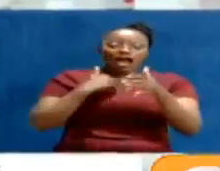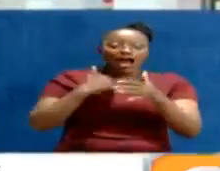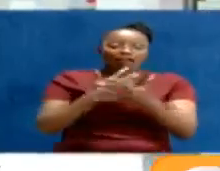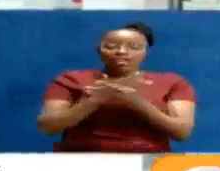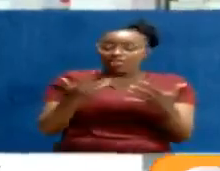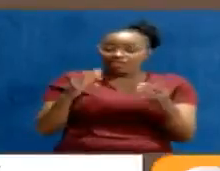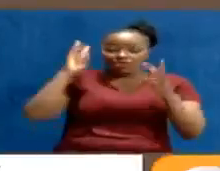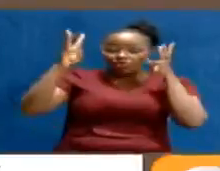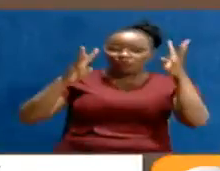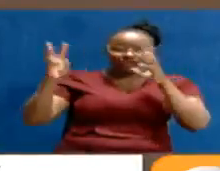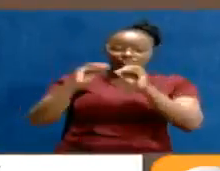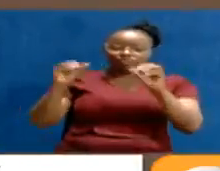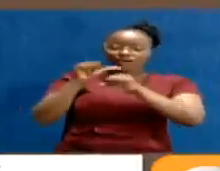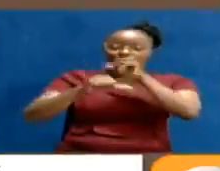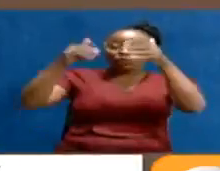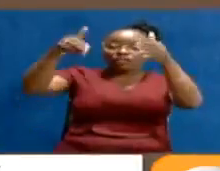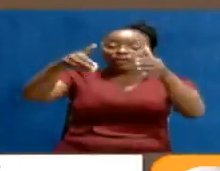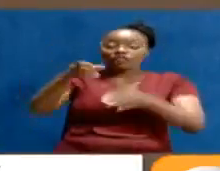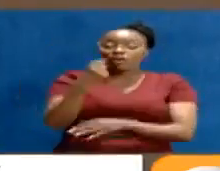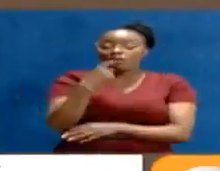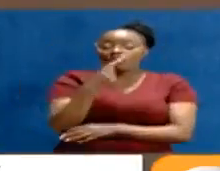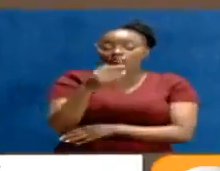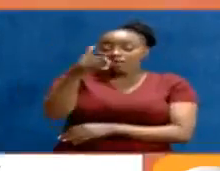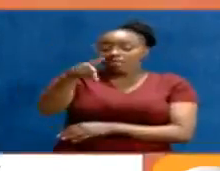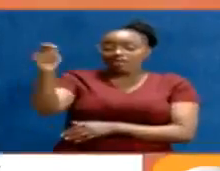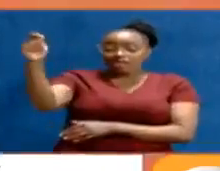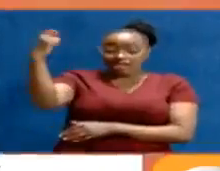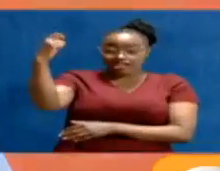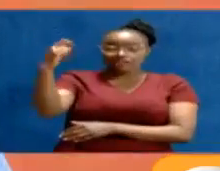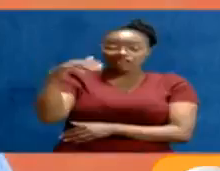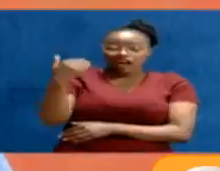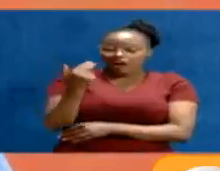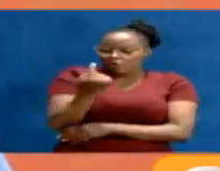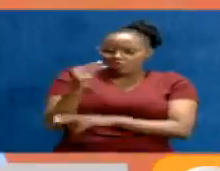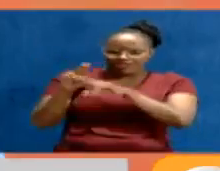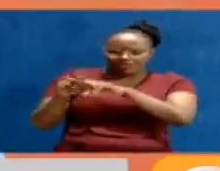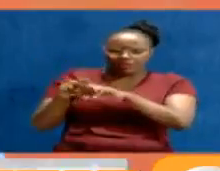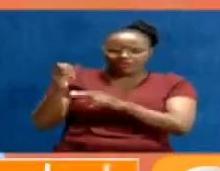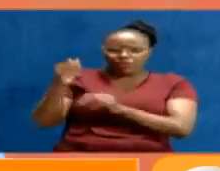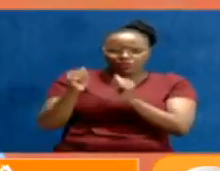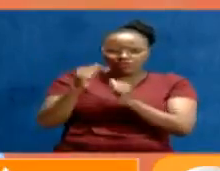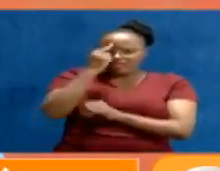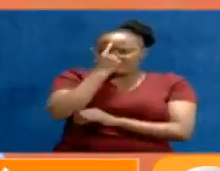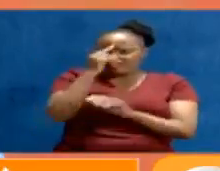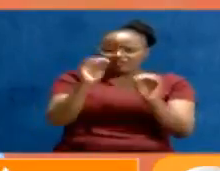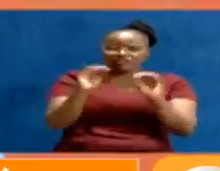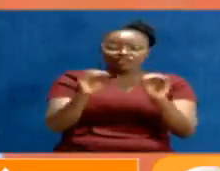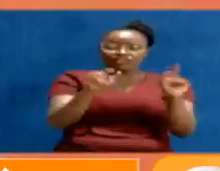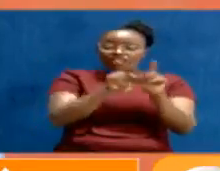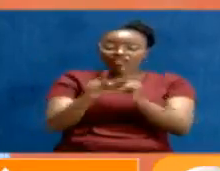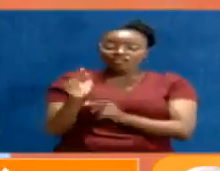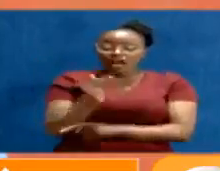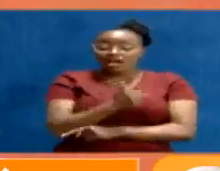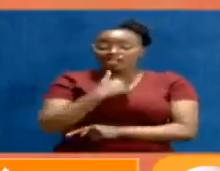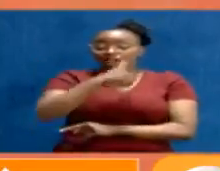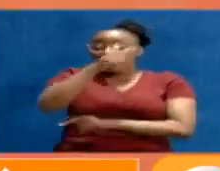no reason for worry in matters availability of medicine in the country. We do not only rely on India. Apart from that, we have